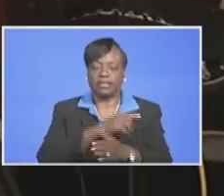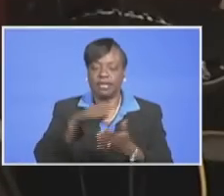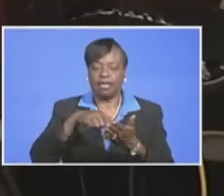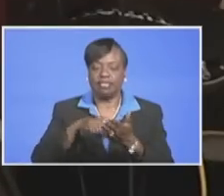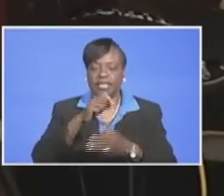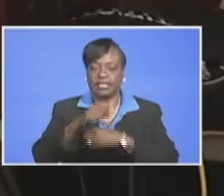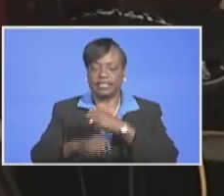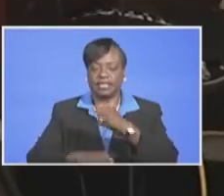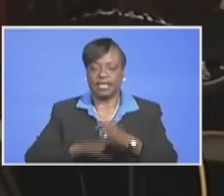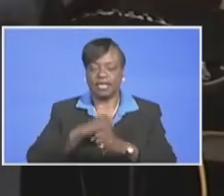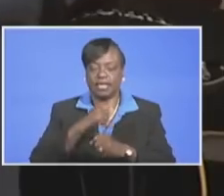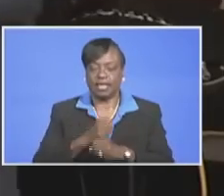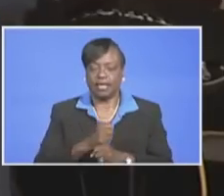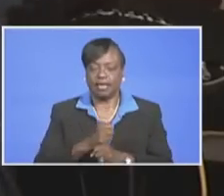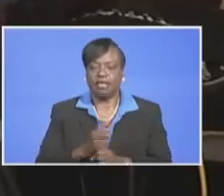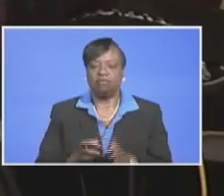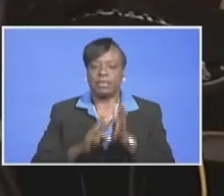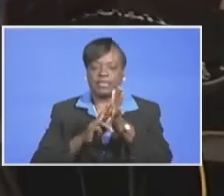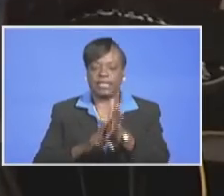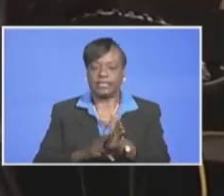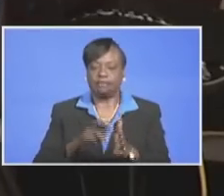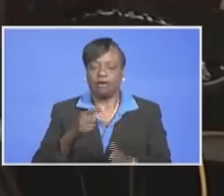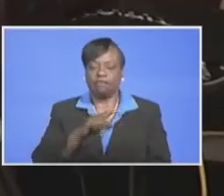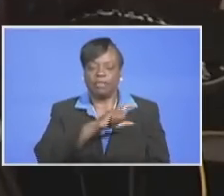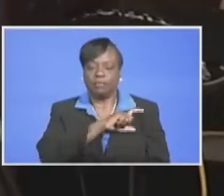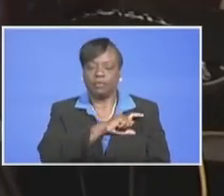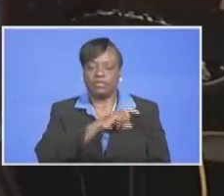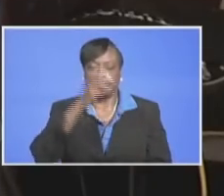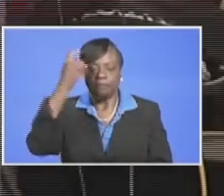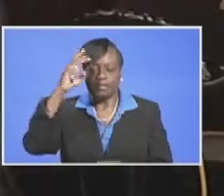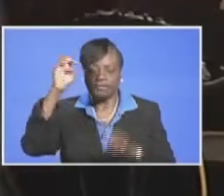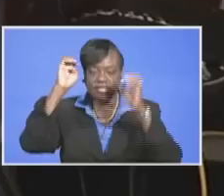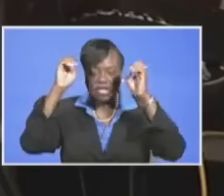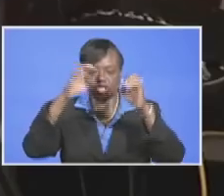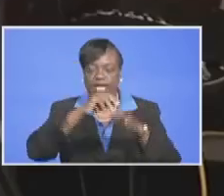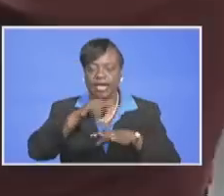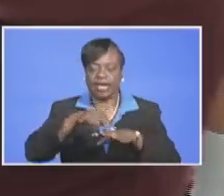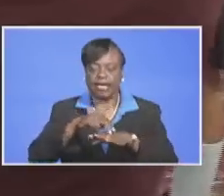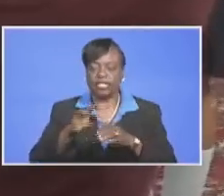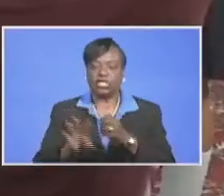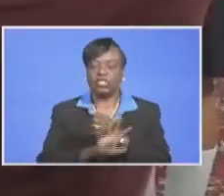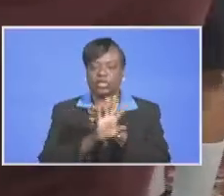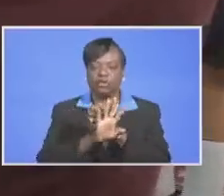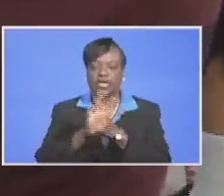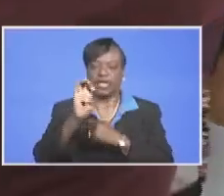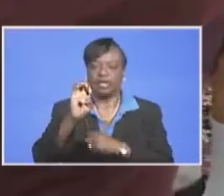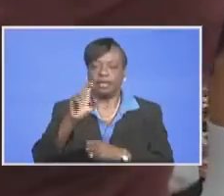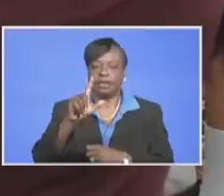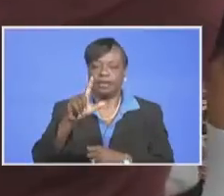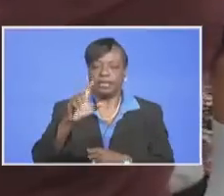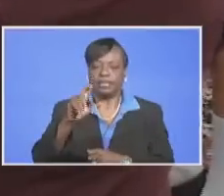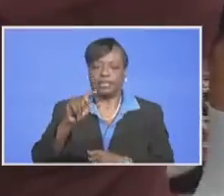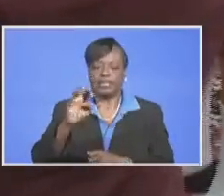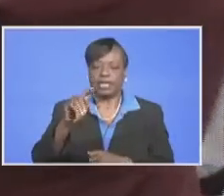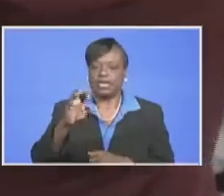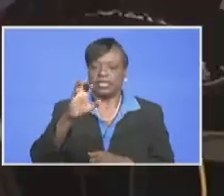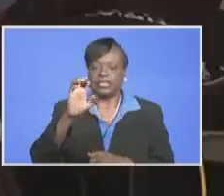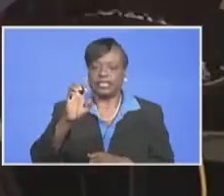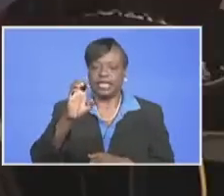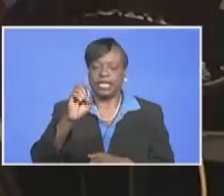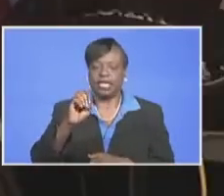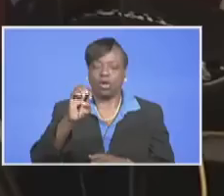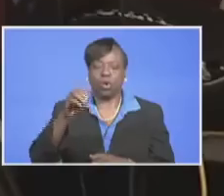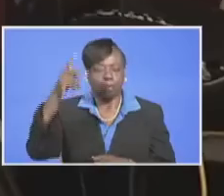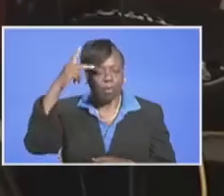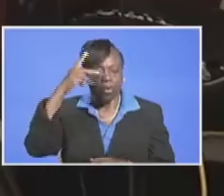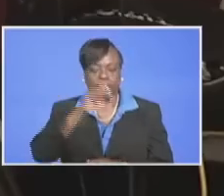from representatives of the police force and the Ministries of Education and National Security. Electro Telecom CEO Paul Smith says that this